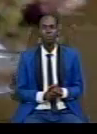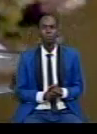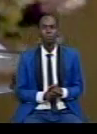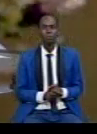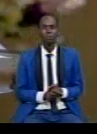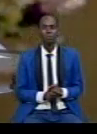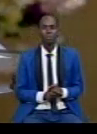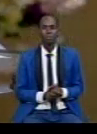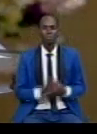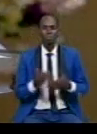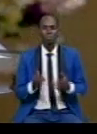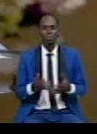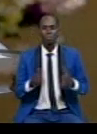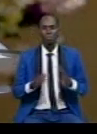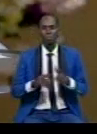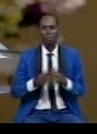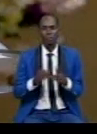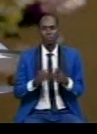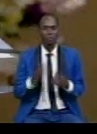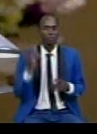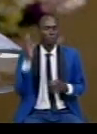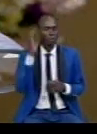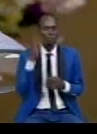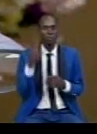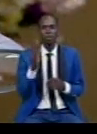We start listening to the testimonies now.